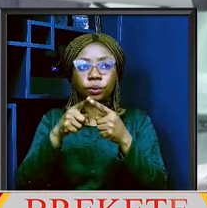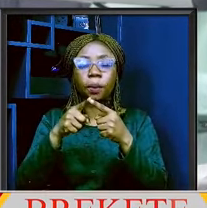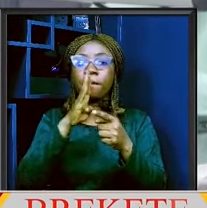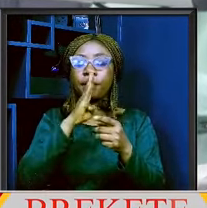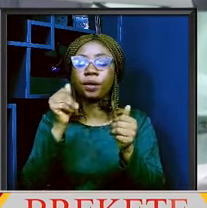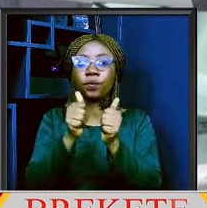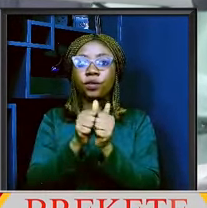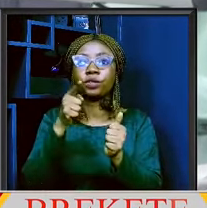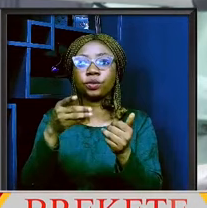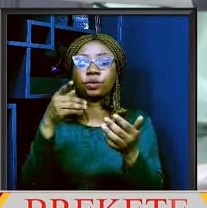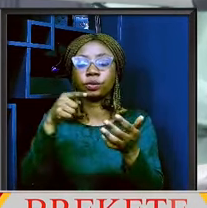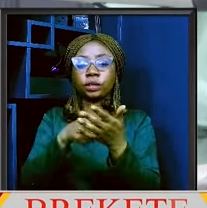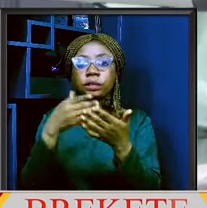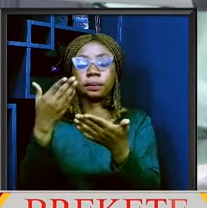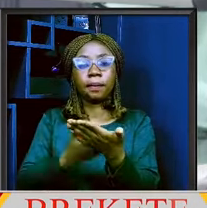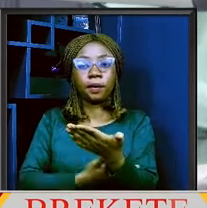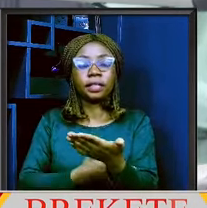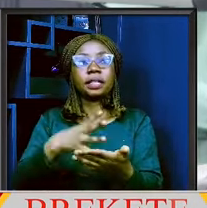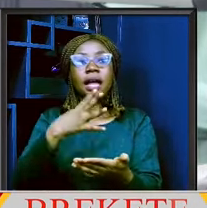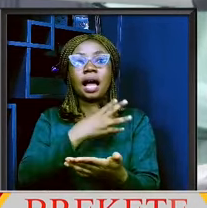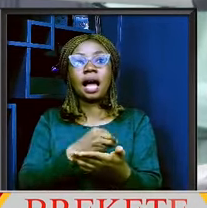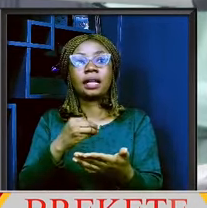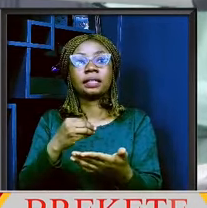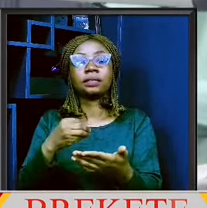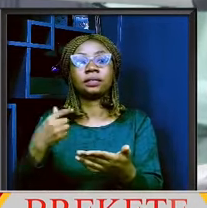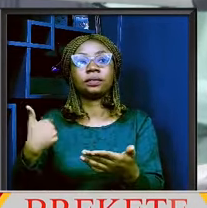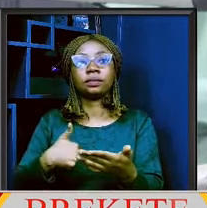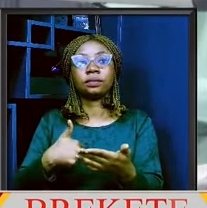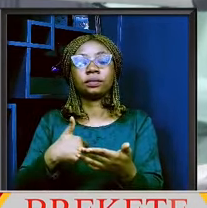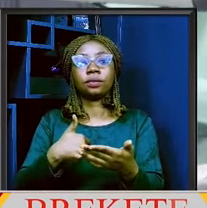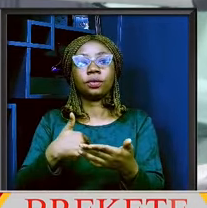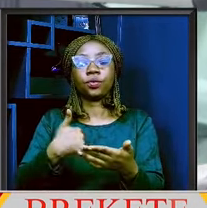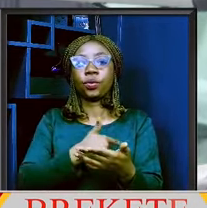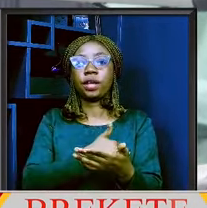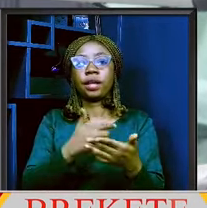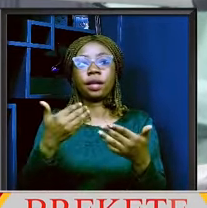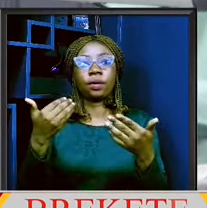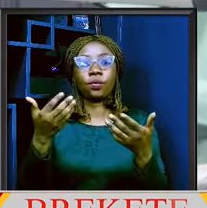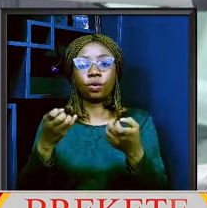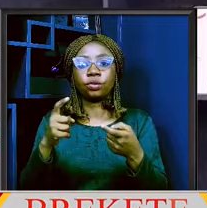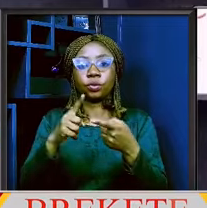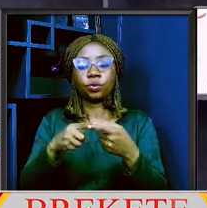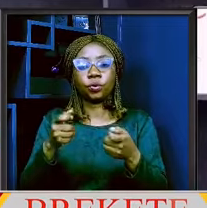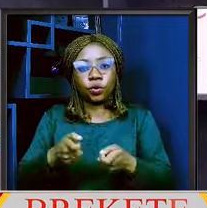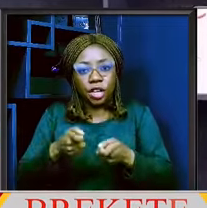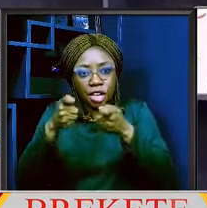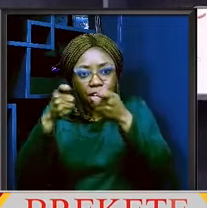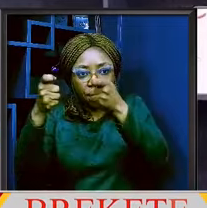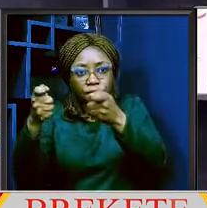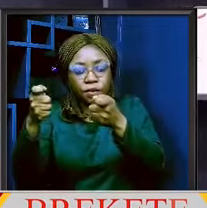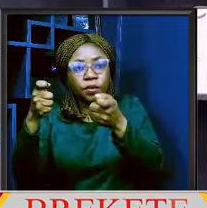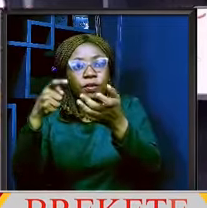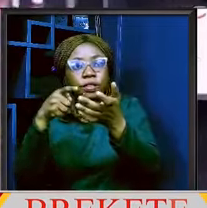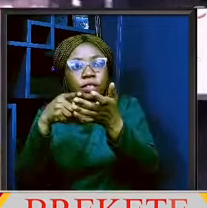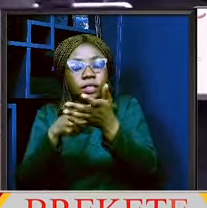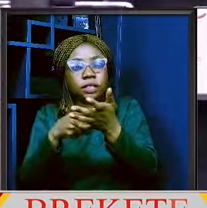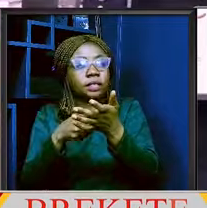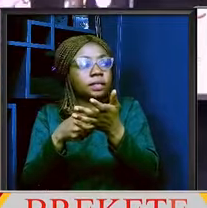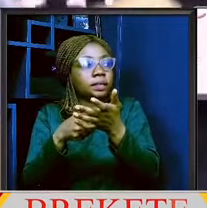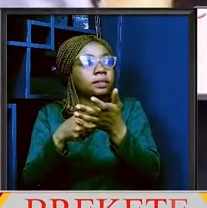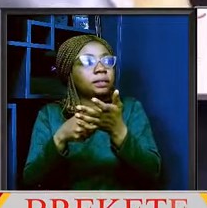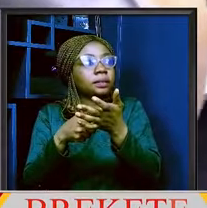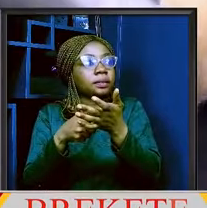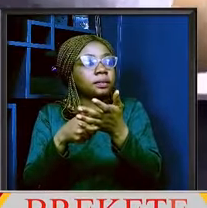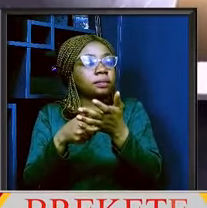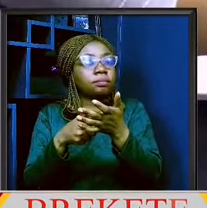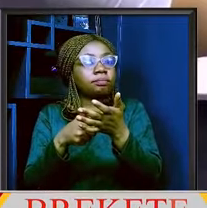to be with you this morning. Yes, sir. And we have this, we want to do this, hand over this. Make a call.